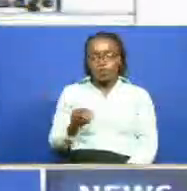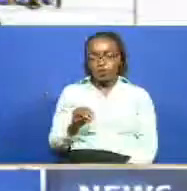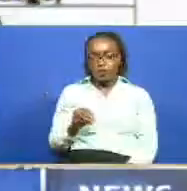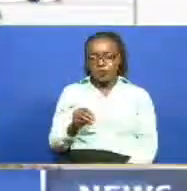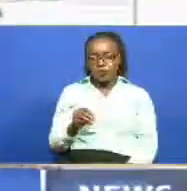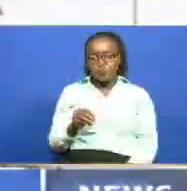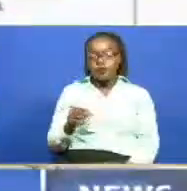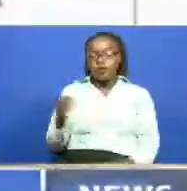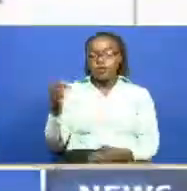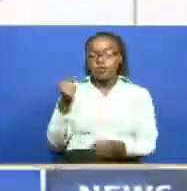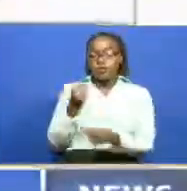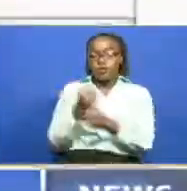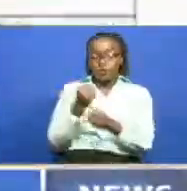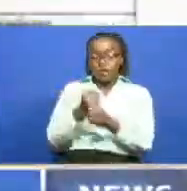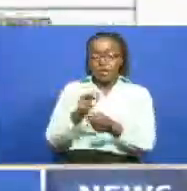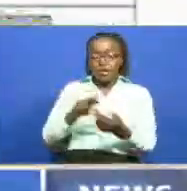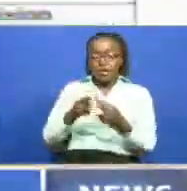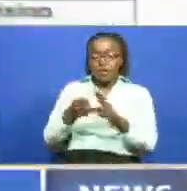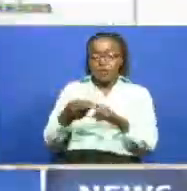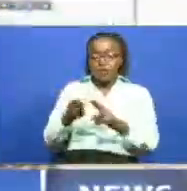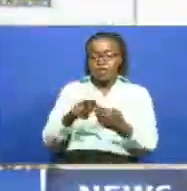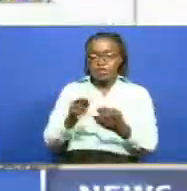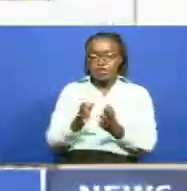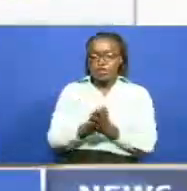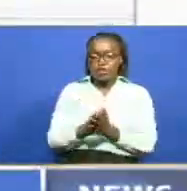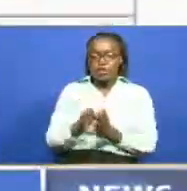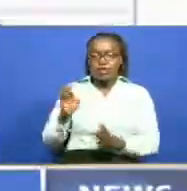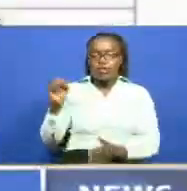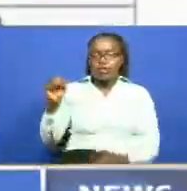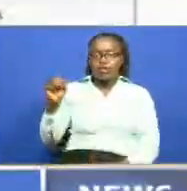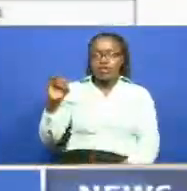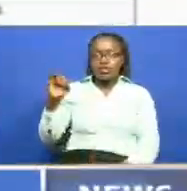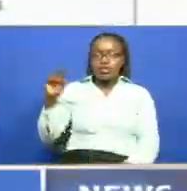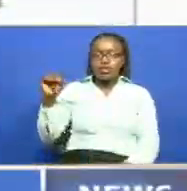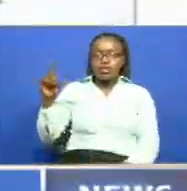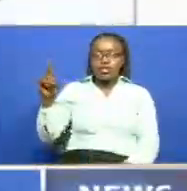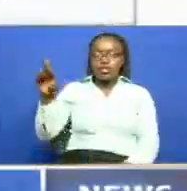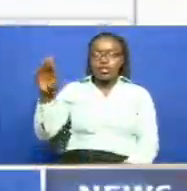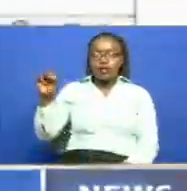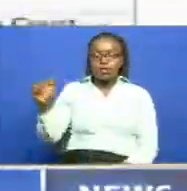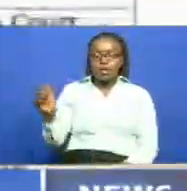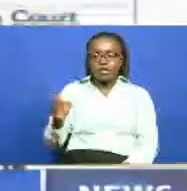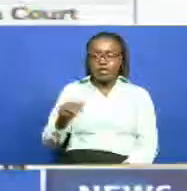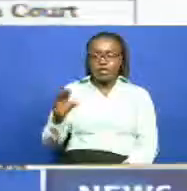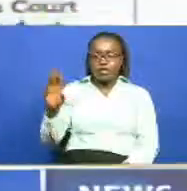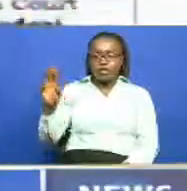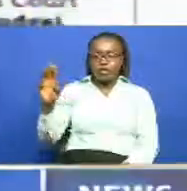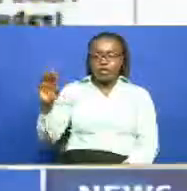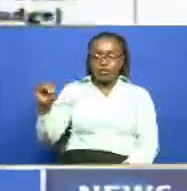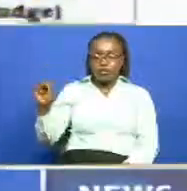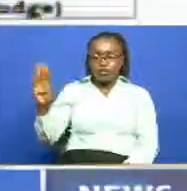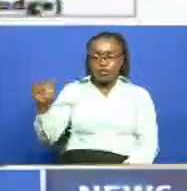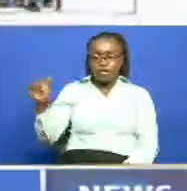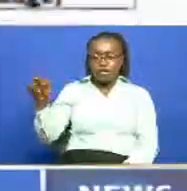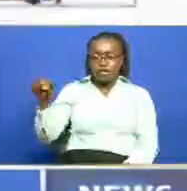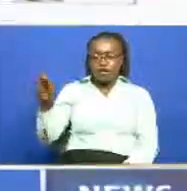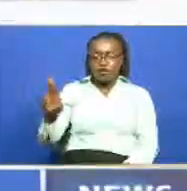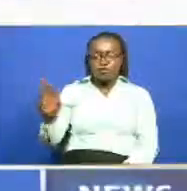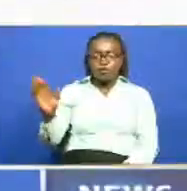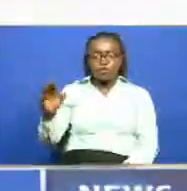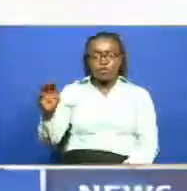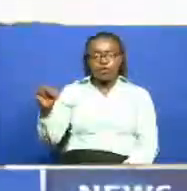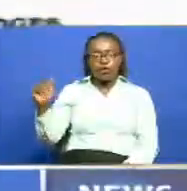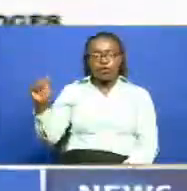Labor Relations, Justice Matthew Sinduma, Lady Justice Monica Mbaru, Justice Onesmus Macau, Lady Justice